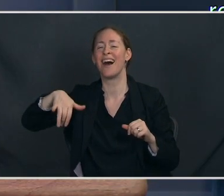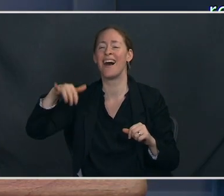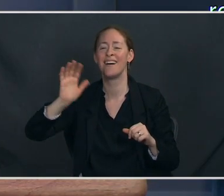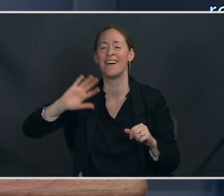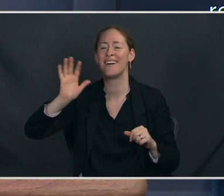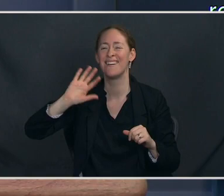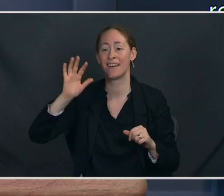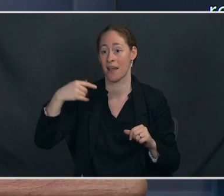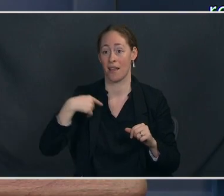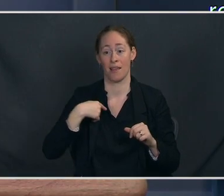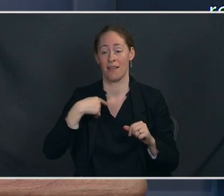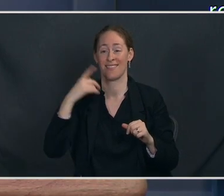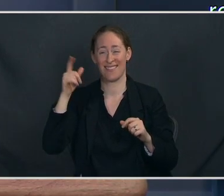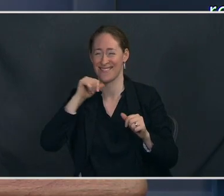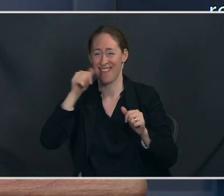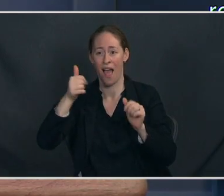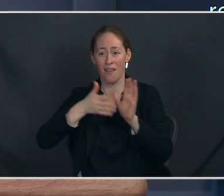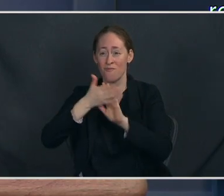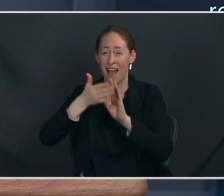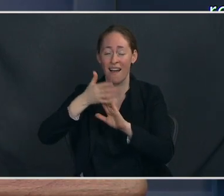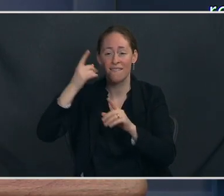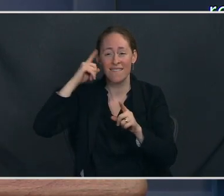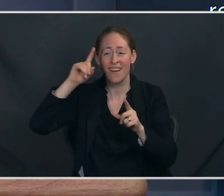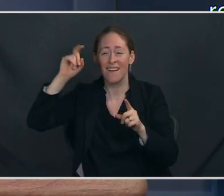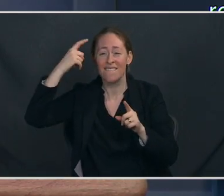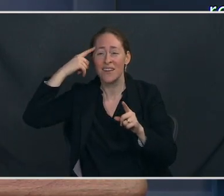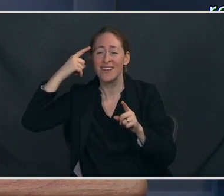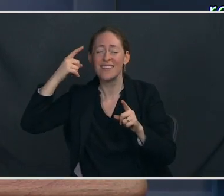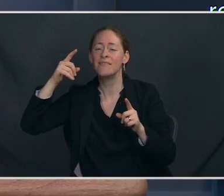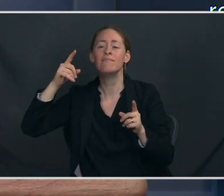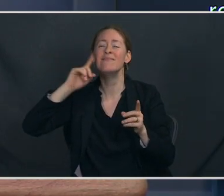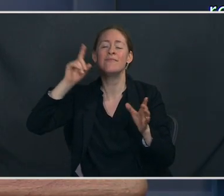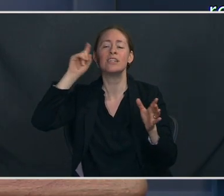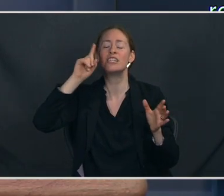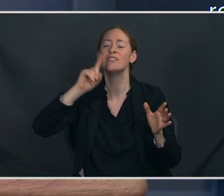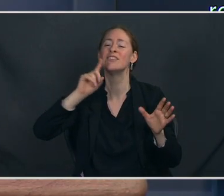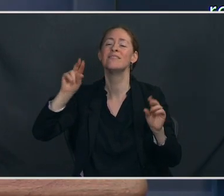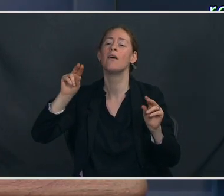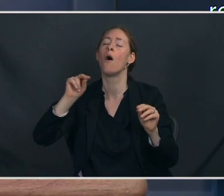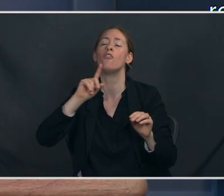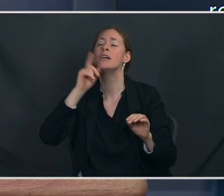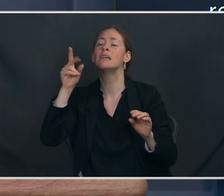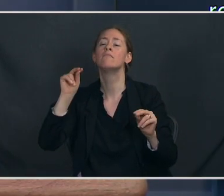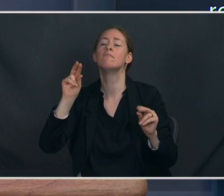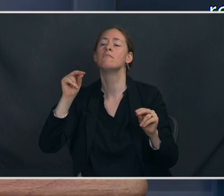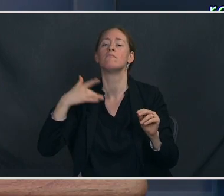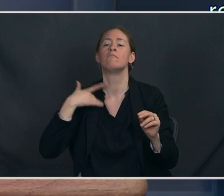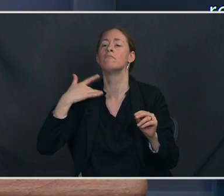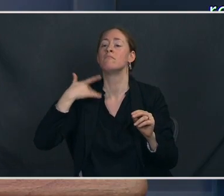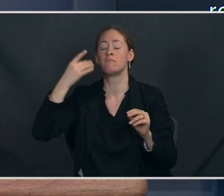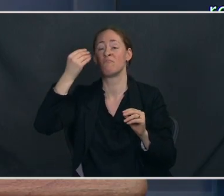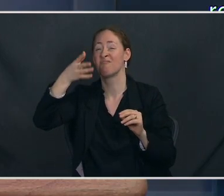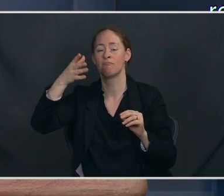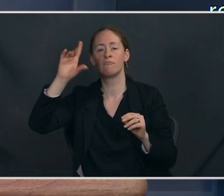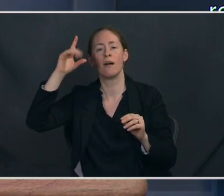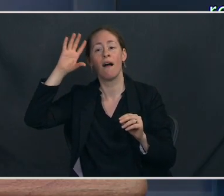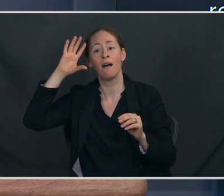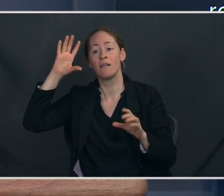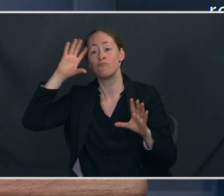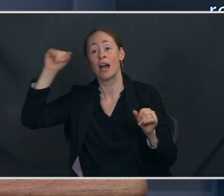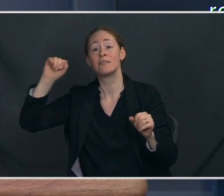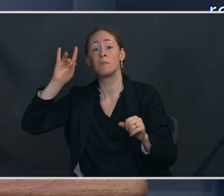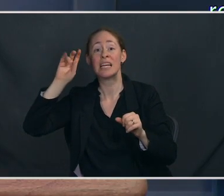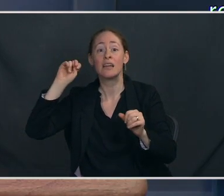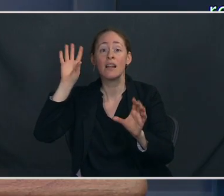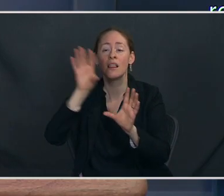future, so I'm here to confirm that for you as well. I don't expect he will get involved in this race, but also politics